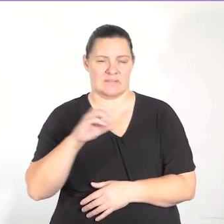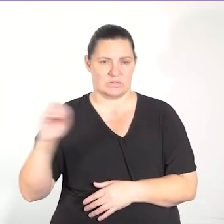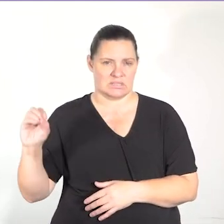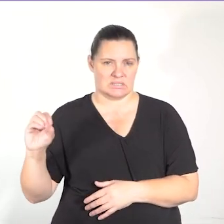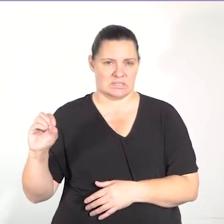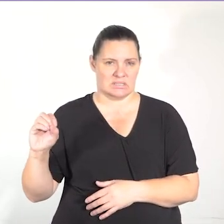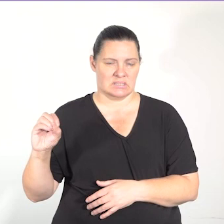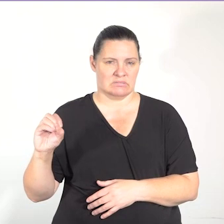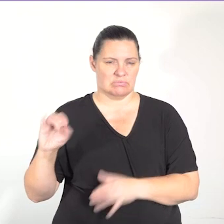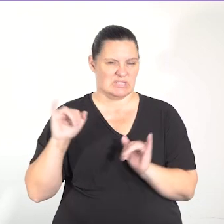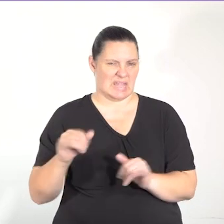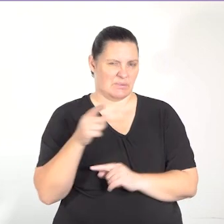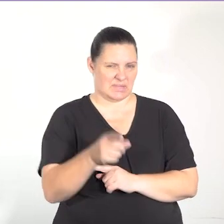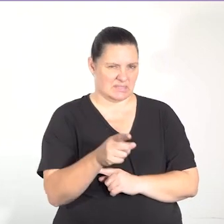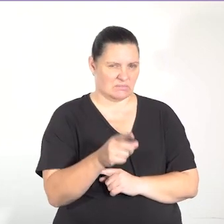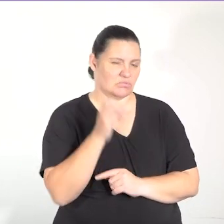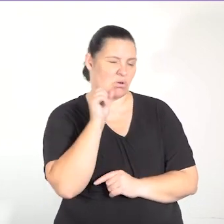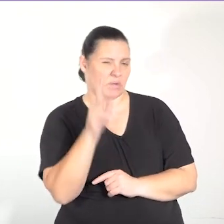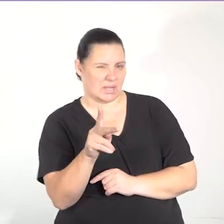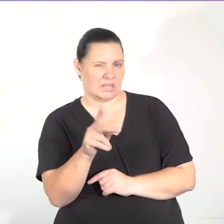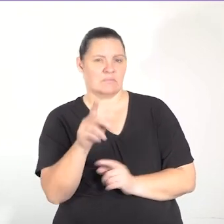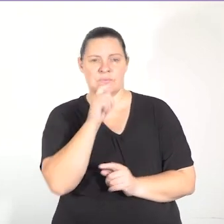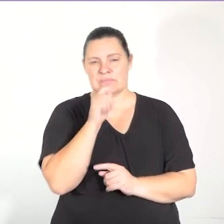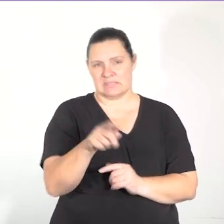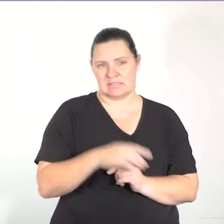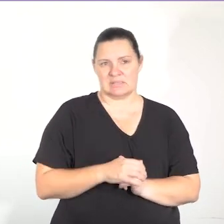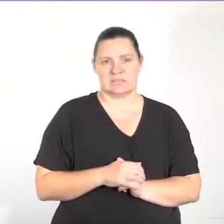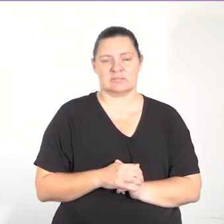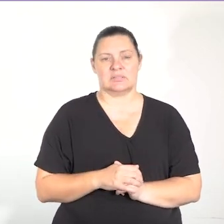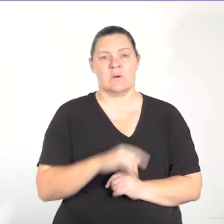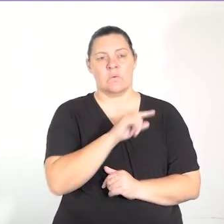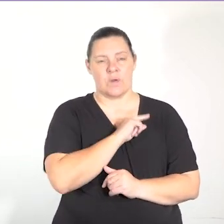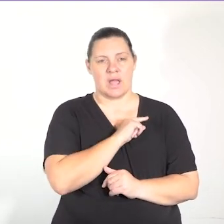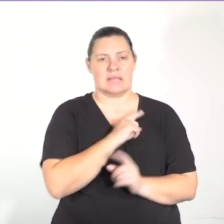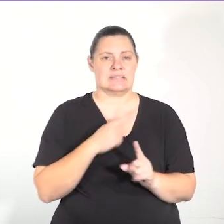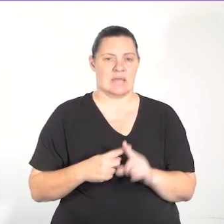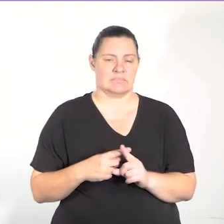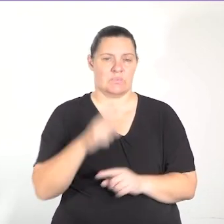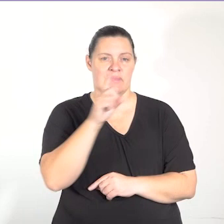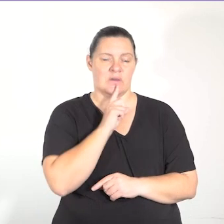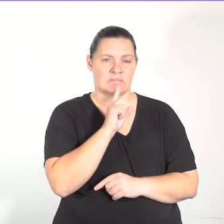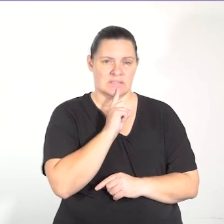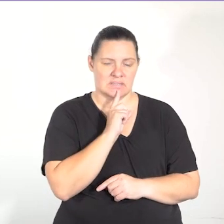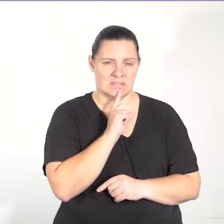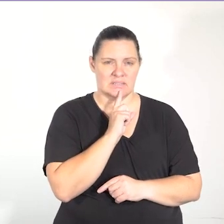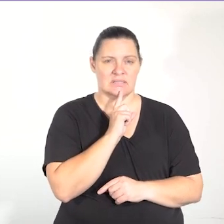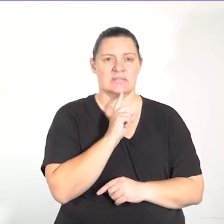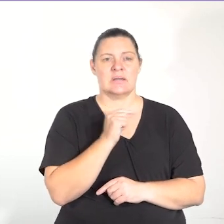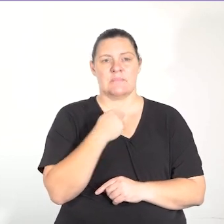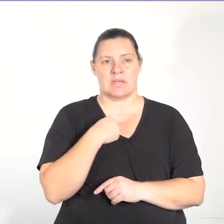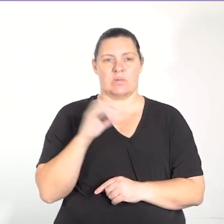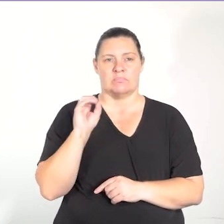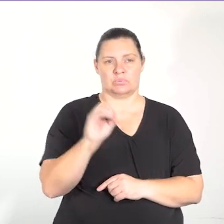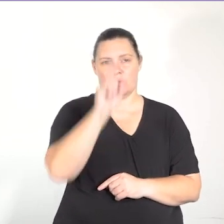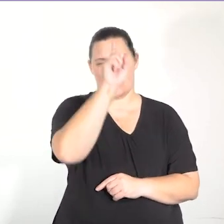15,000. I think maybe we should stick to that one and say, okay, let's use it. So because we multiplied by 1,000, this means that